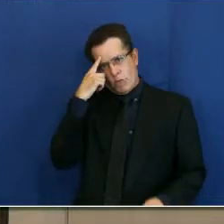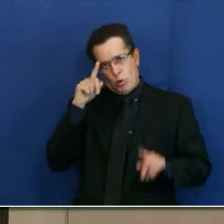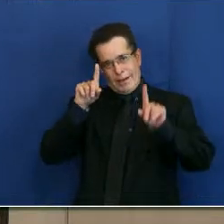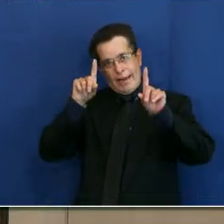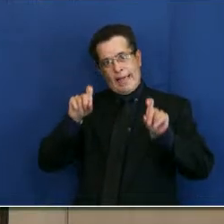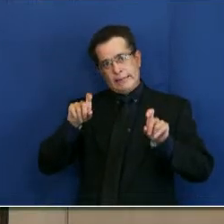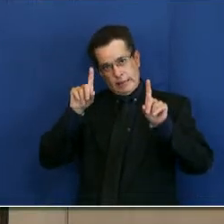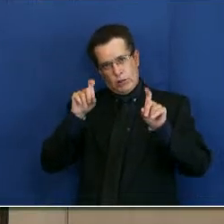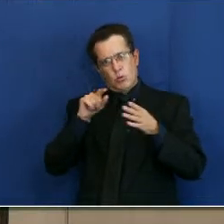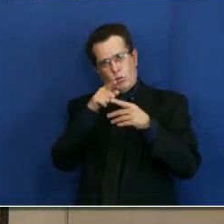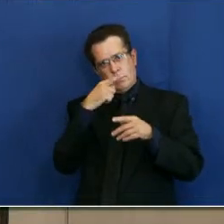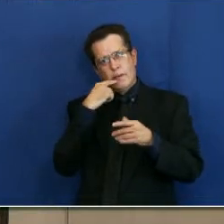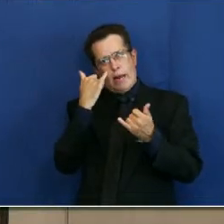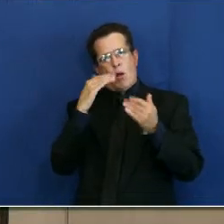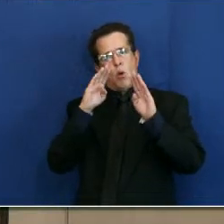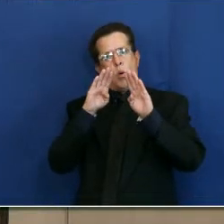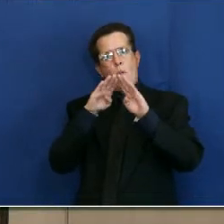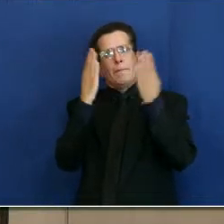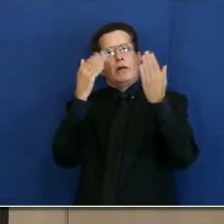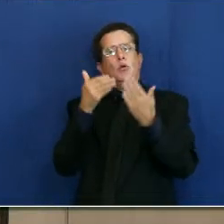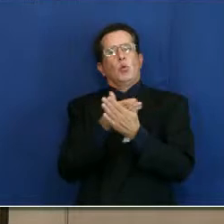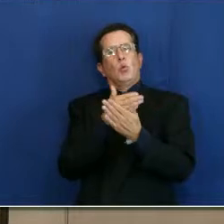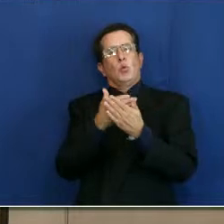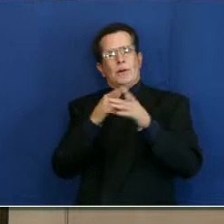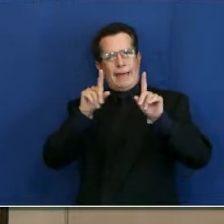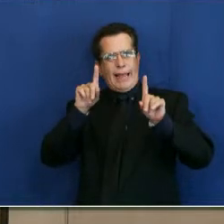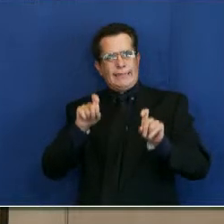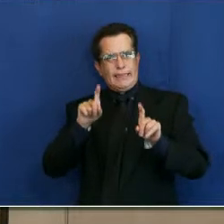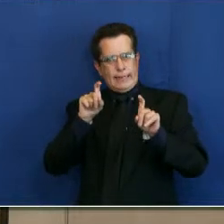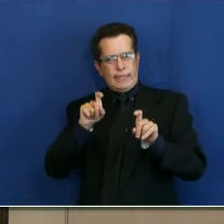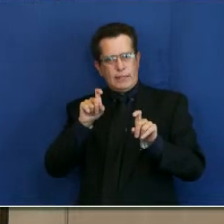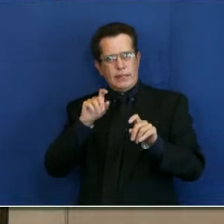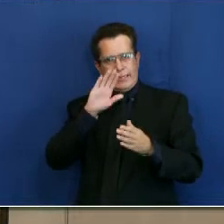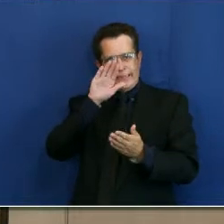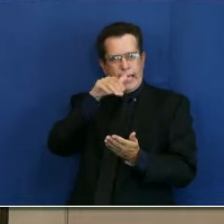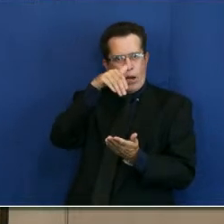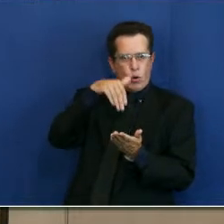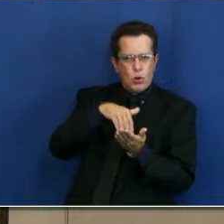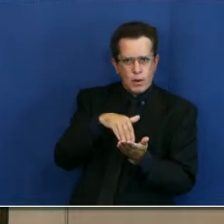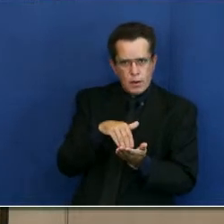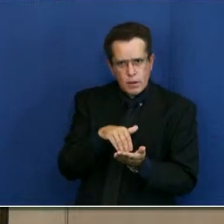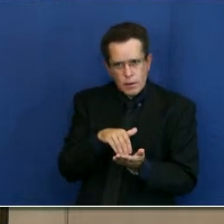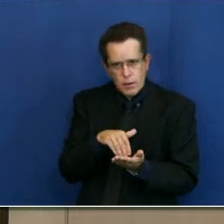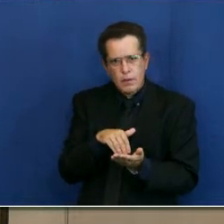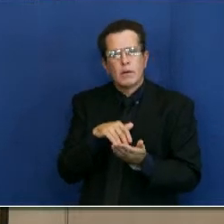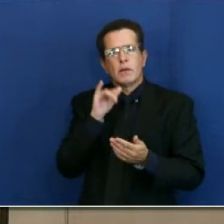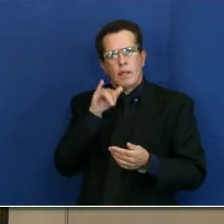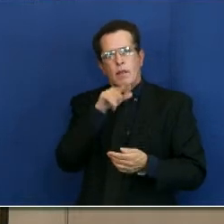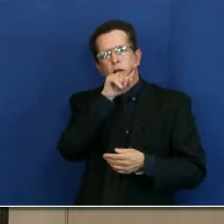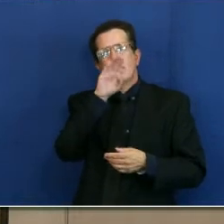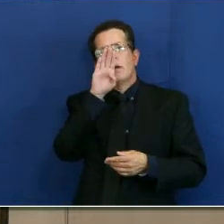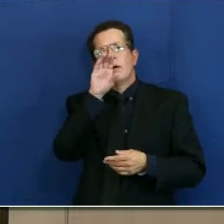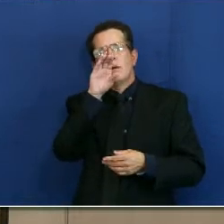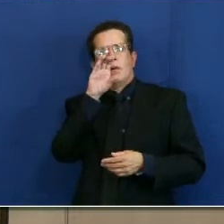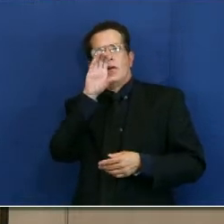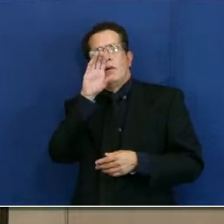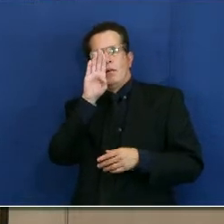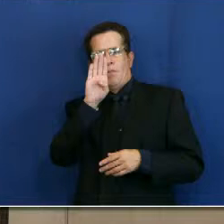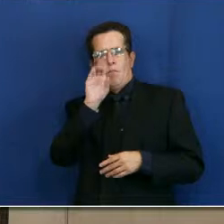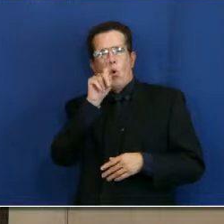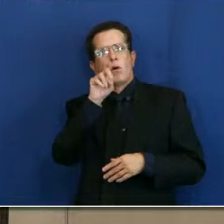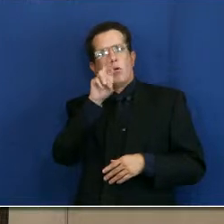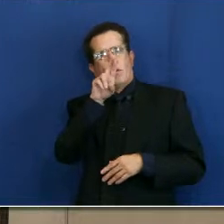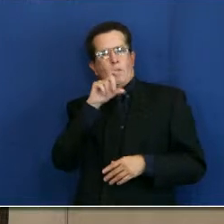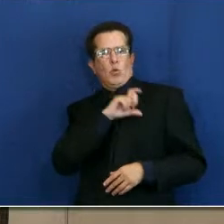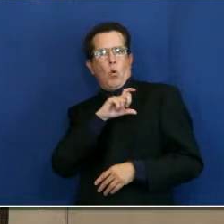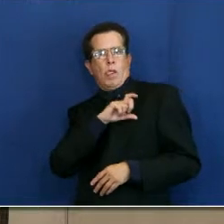opened yesterday, I got a community leader today who sent me an email and said they were concerned that this was on Border Patrol property and that might